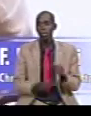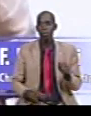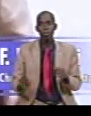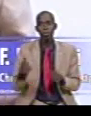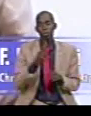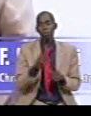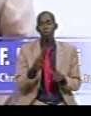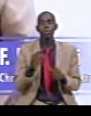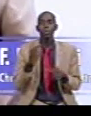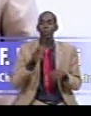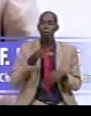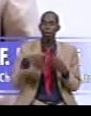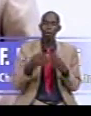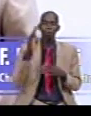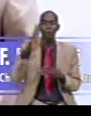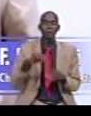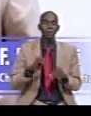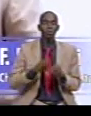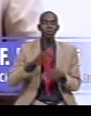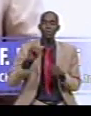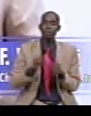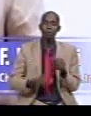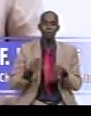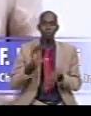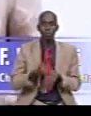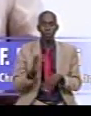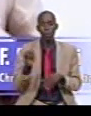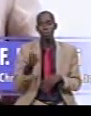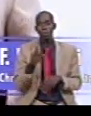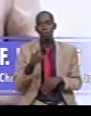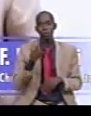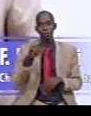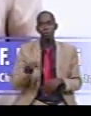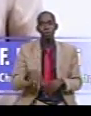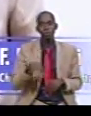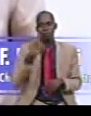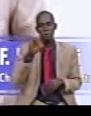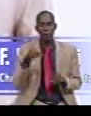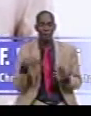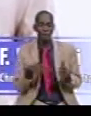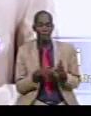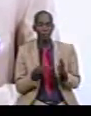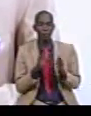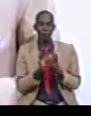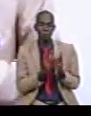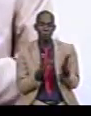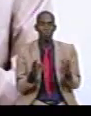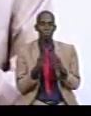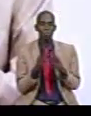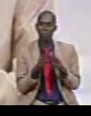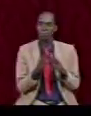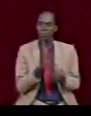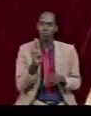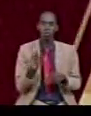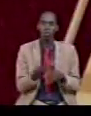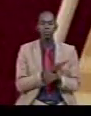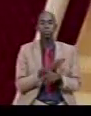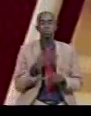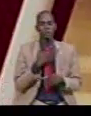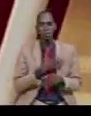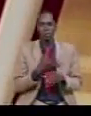any church, anywhere, you'll find this very useful. Once again, get a